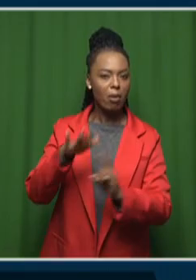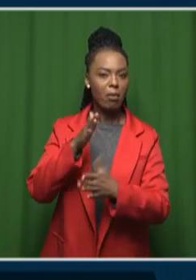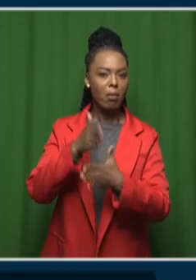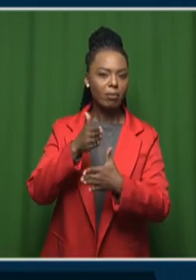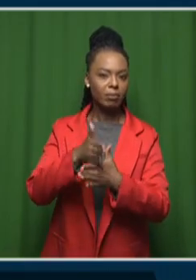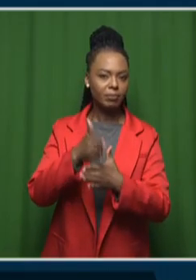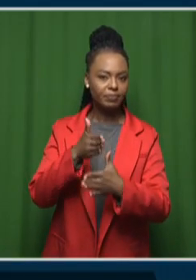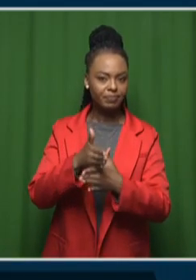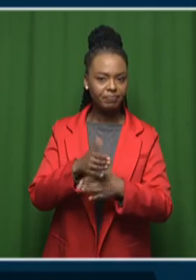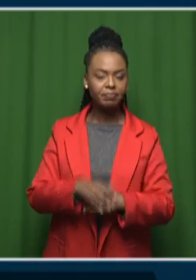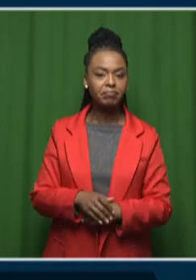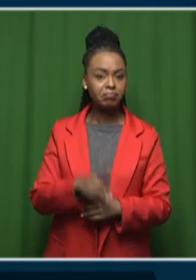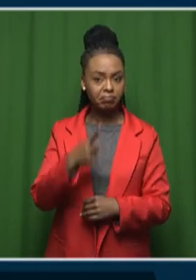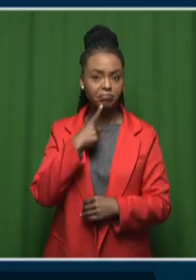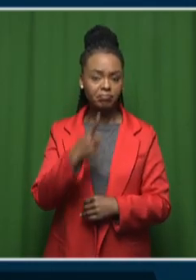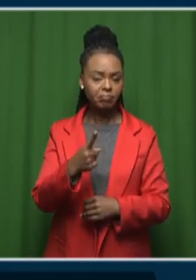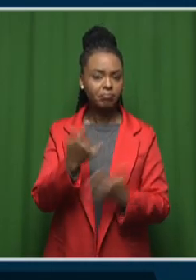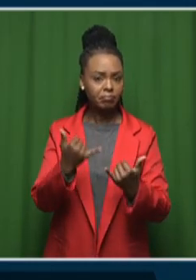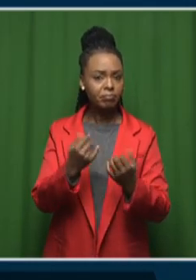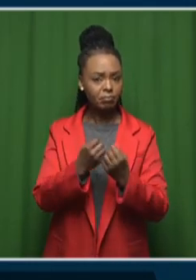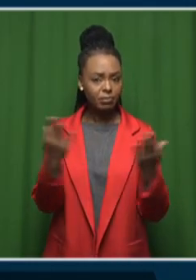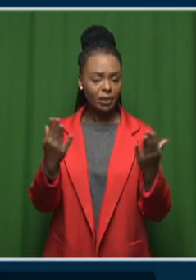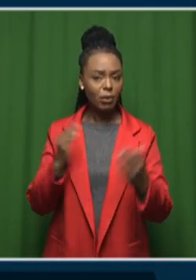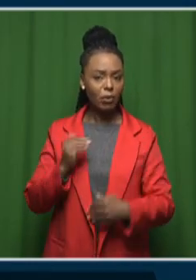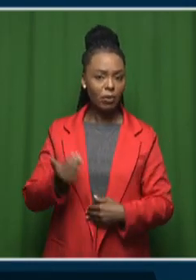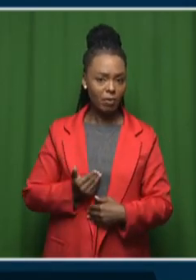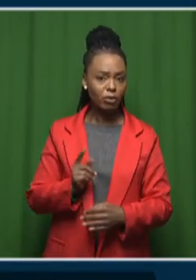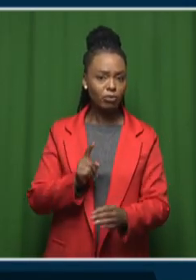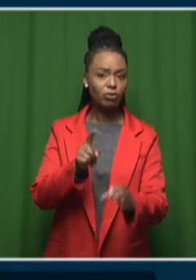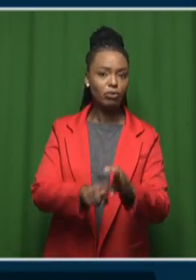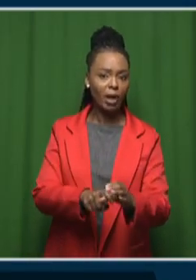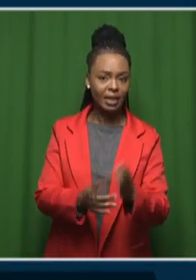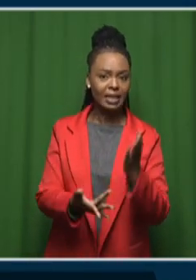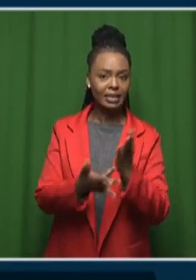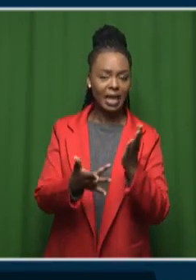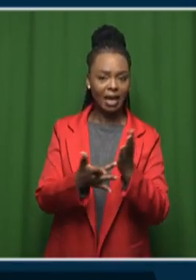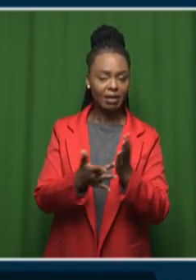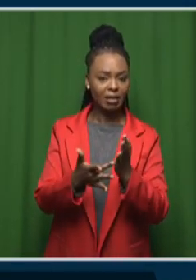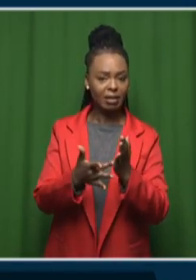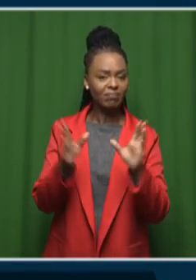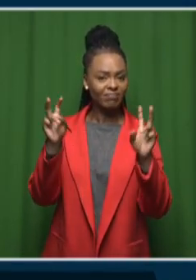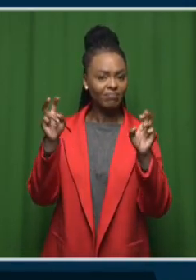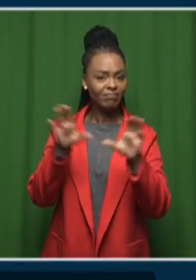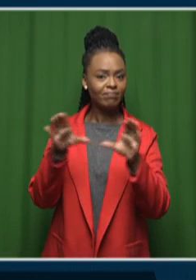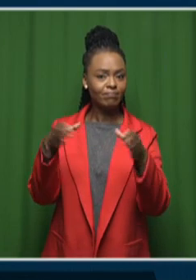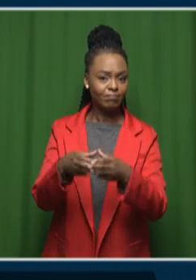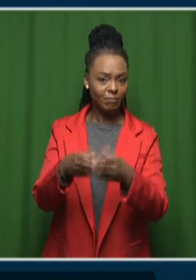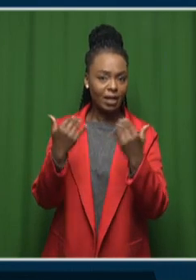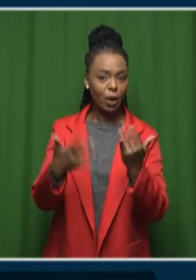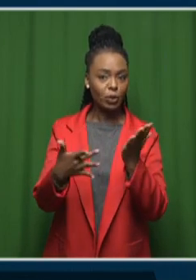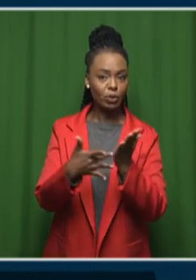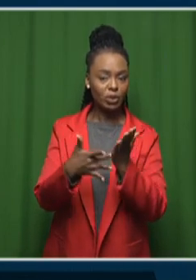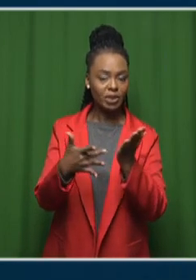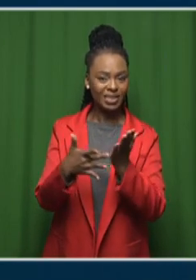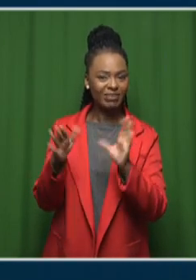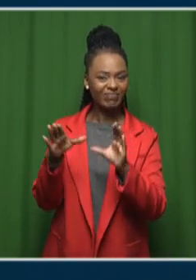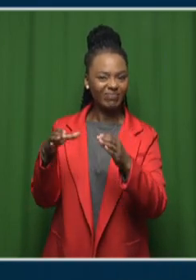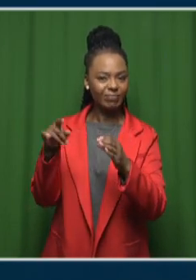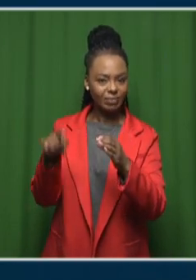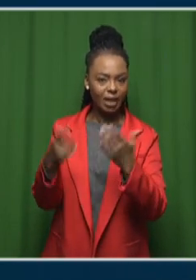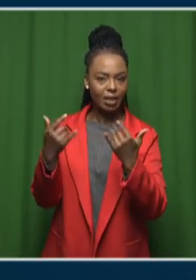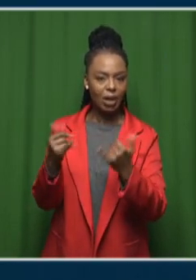ripple effect, encouraging more women to join the tech revolution. And to celebrate more women in the technological stream, we joined virtually by Sue